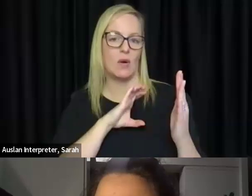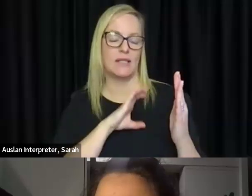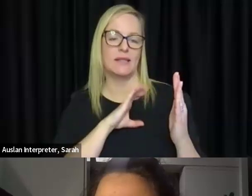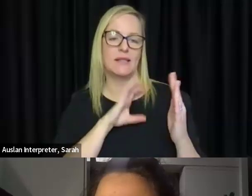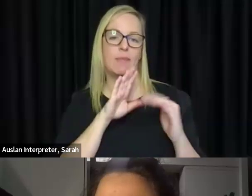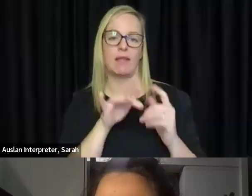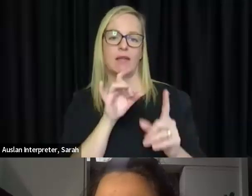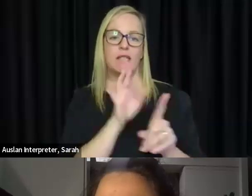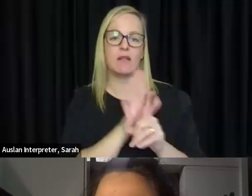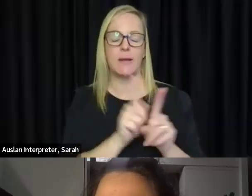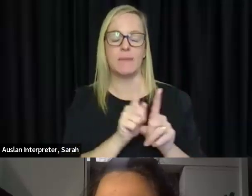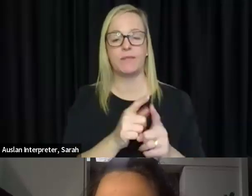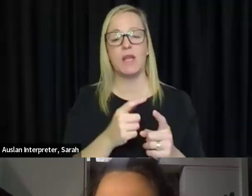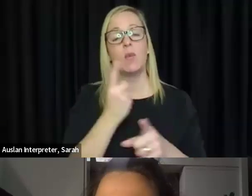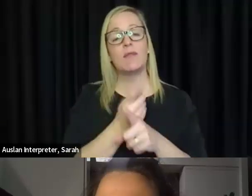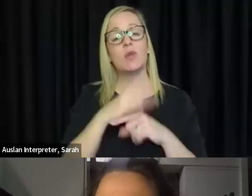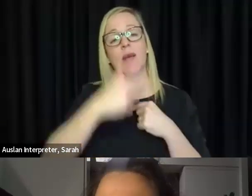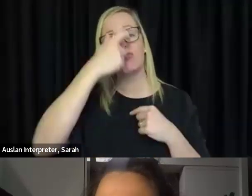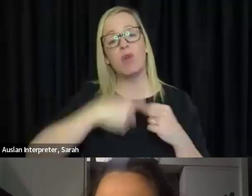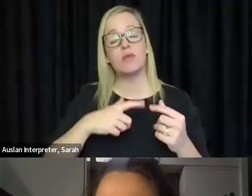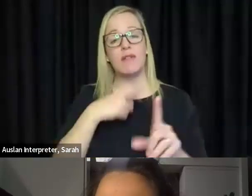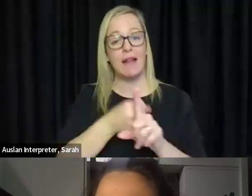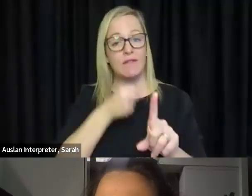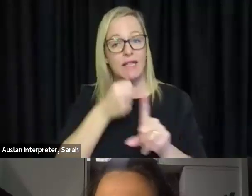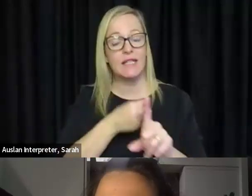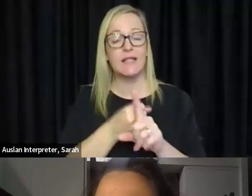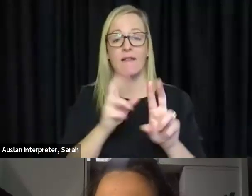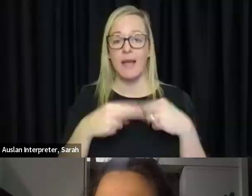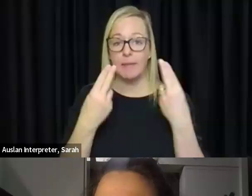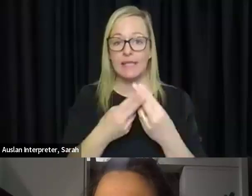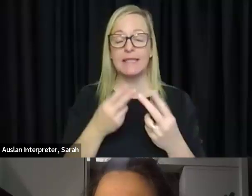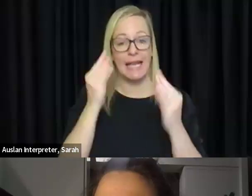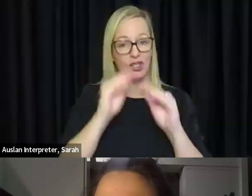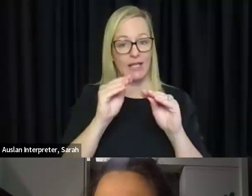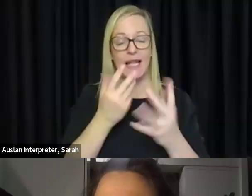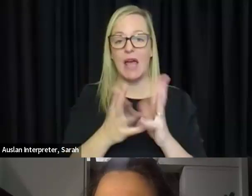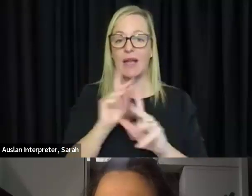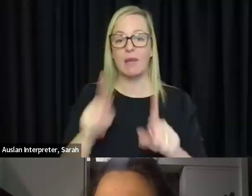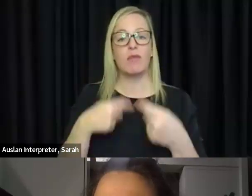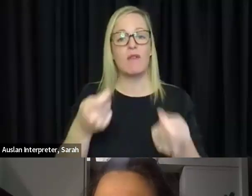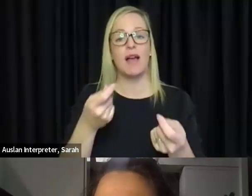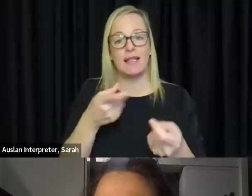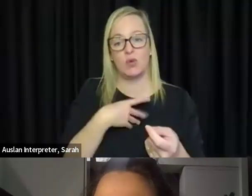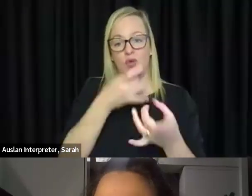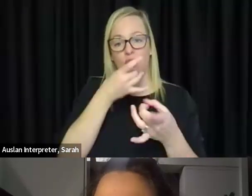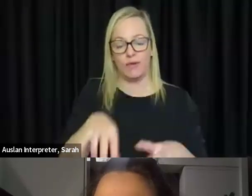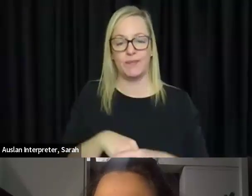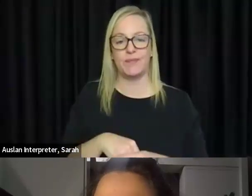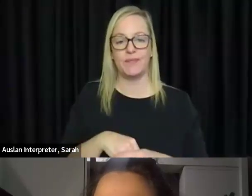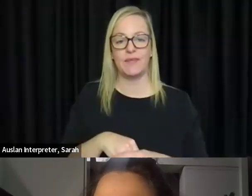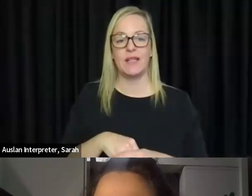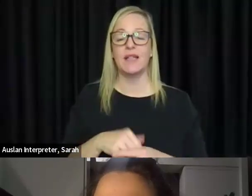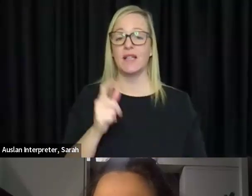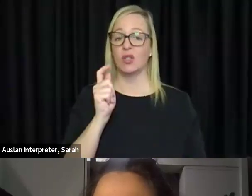and families and educators in providing these books to children. As we wrap up, it's so